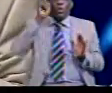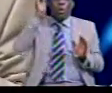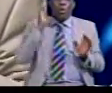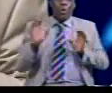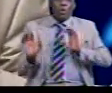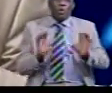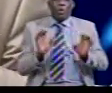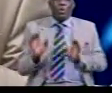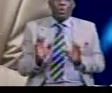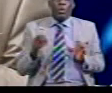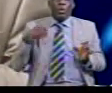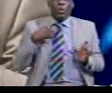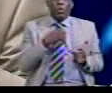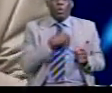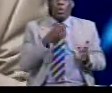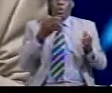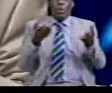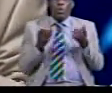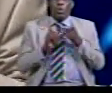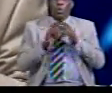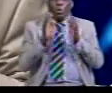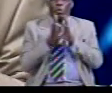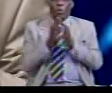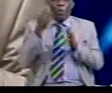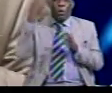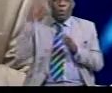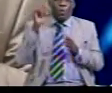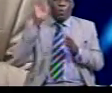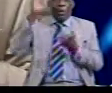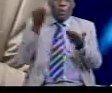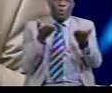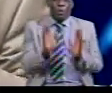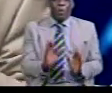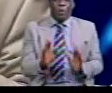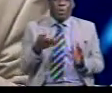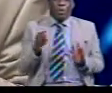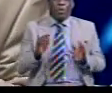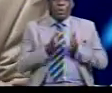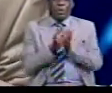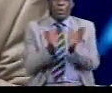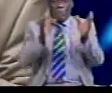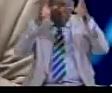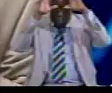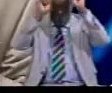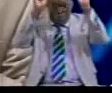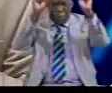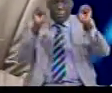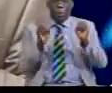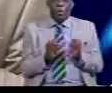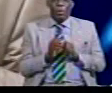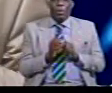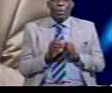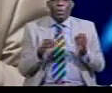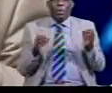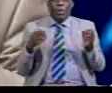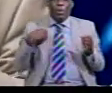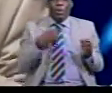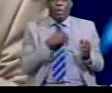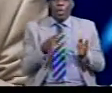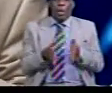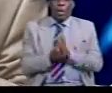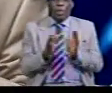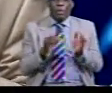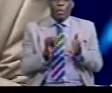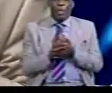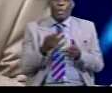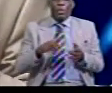serviteur. We want to pray for your servant. Le surintendant général. The general superintendent. Nous réclamons la grâce de Dieu sur lui. We ask that the grace of God will la be upon